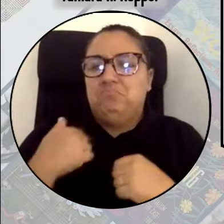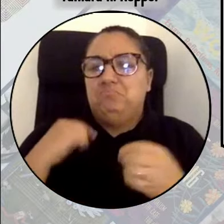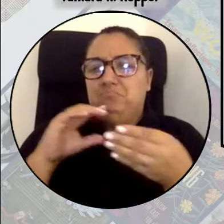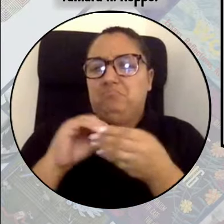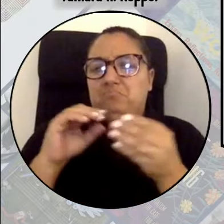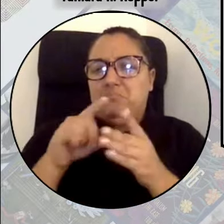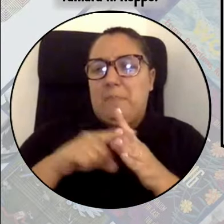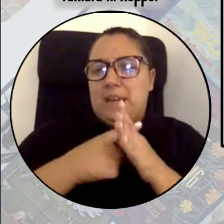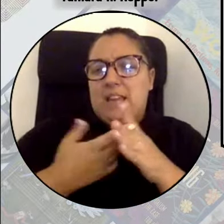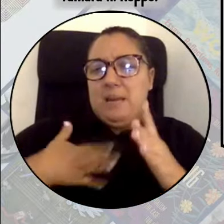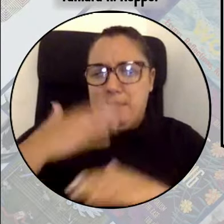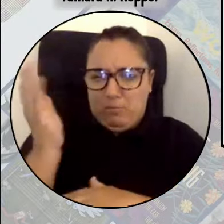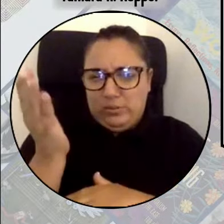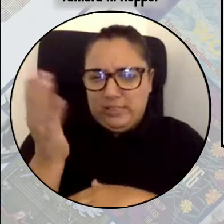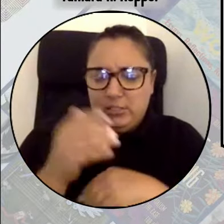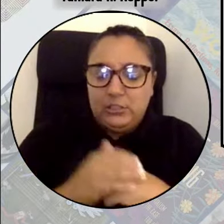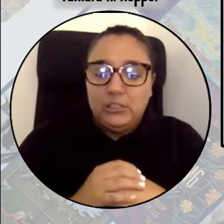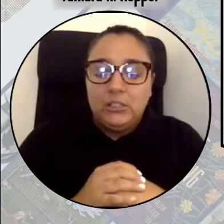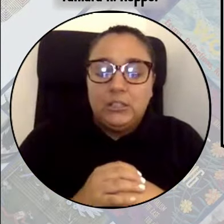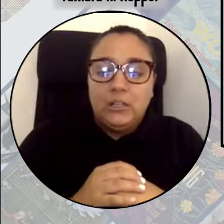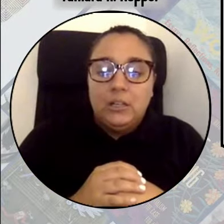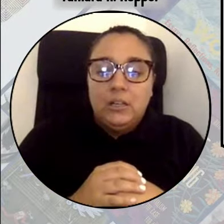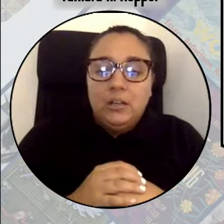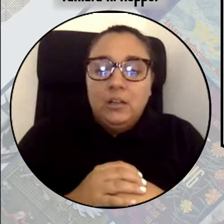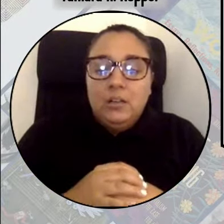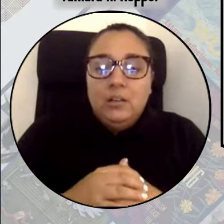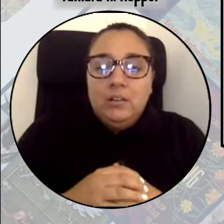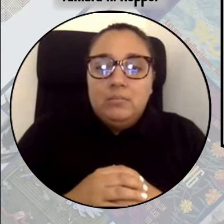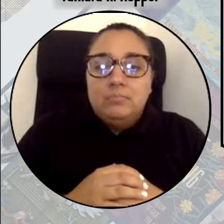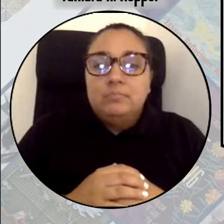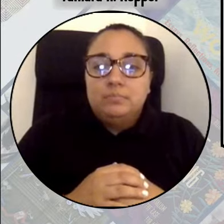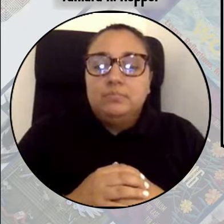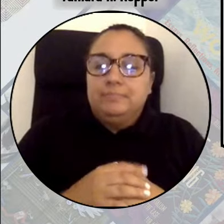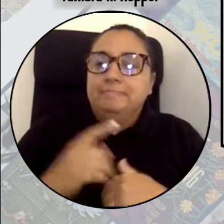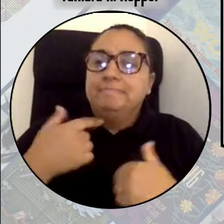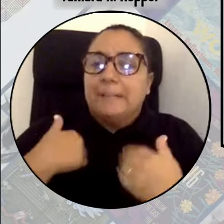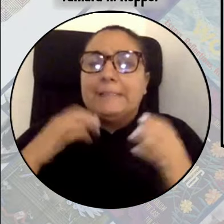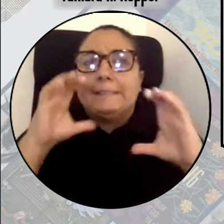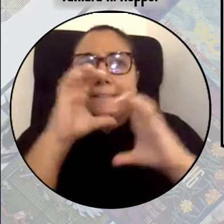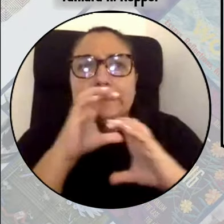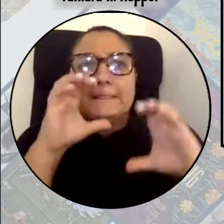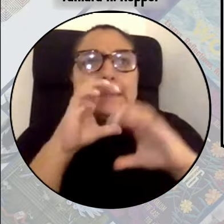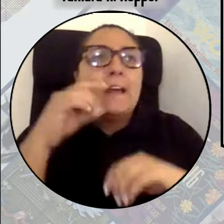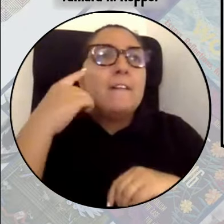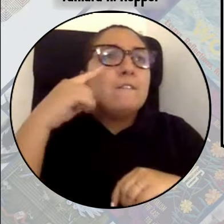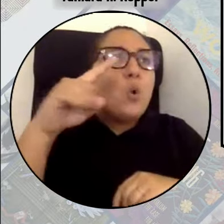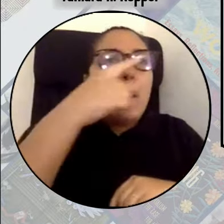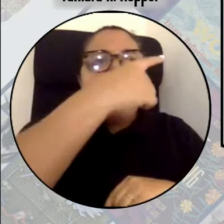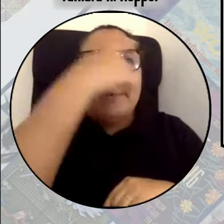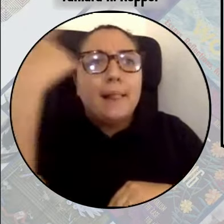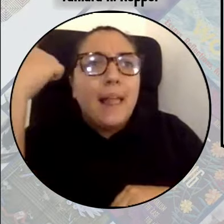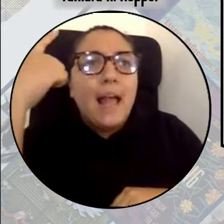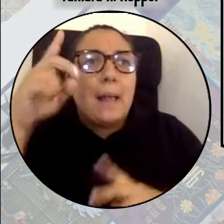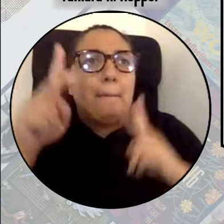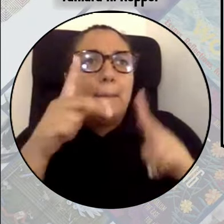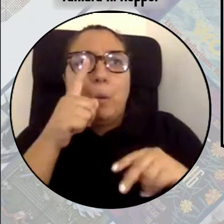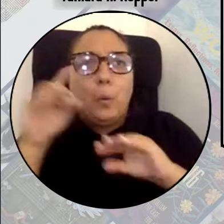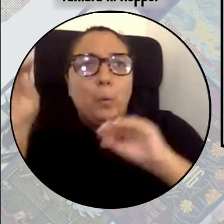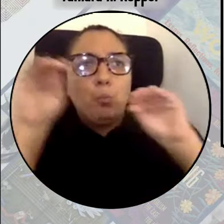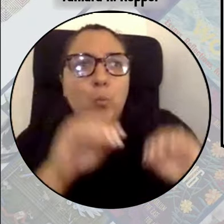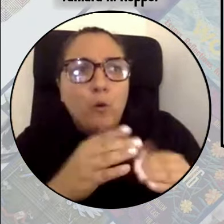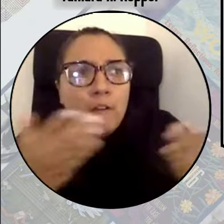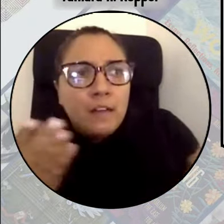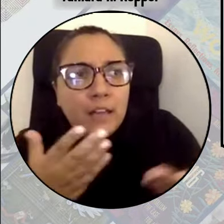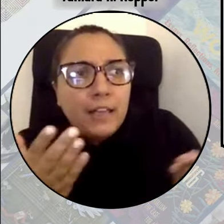is that a lot of times when I was looking for kind of the experiences of Black immigrants in terms of immigration enforcement, like 20 years